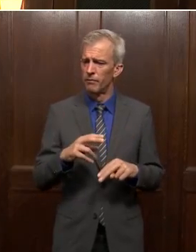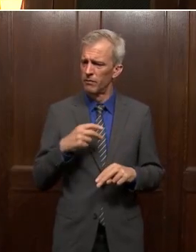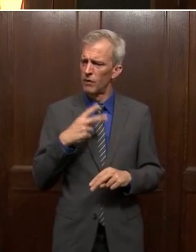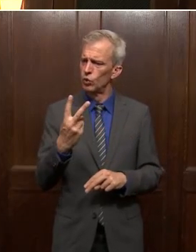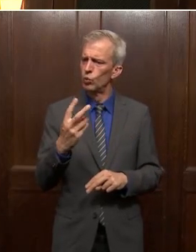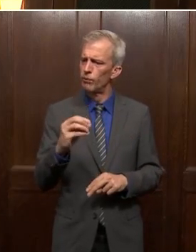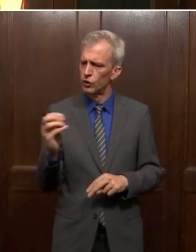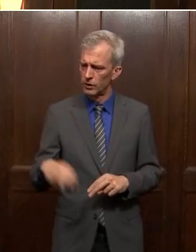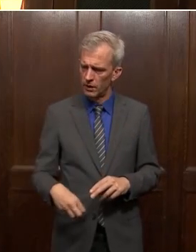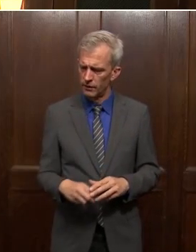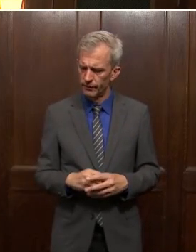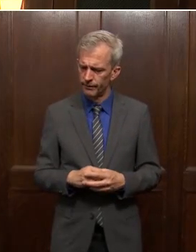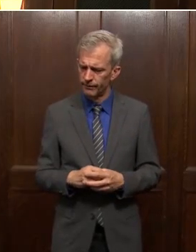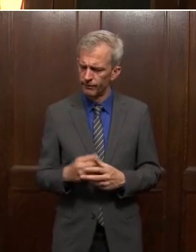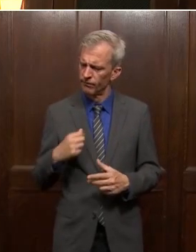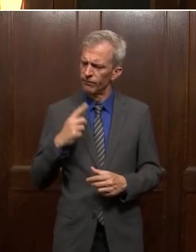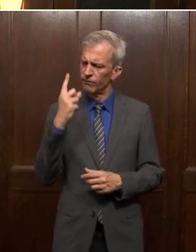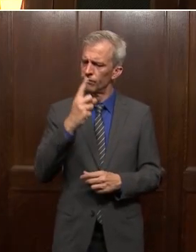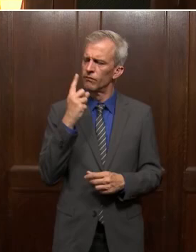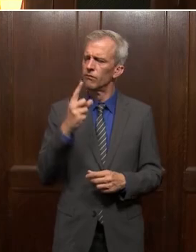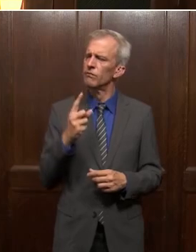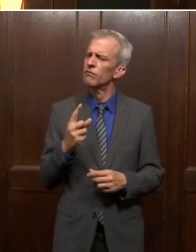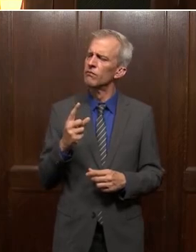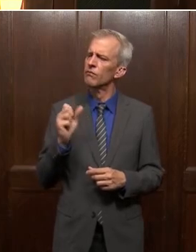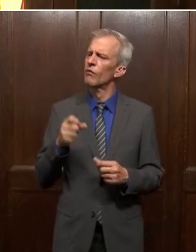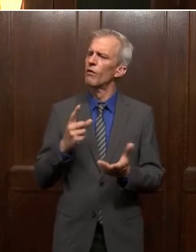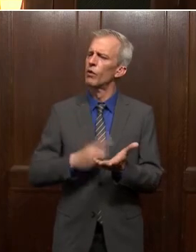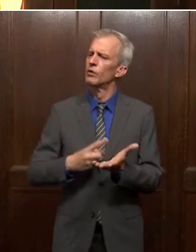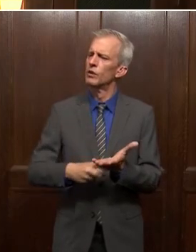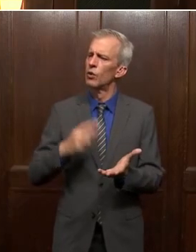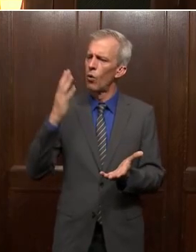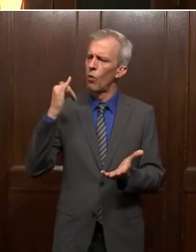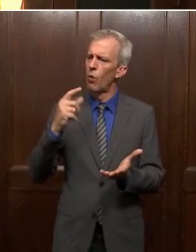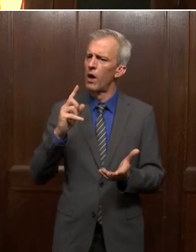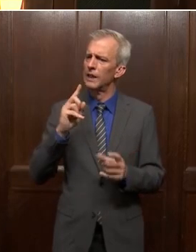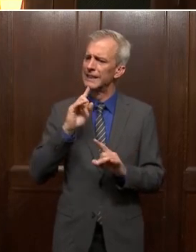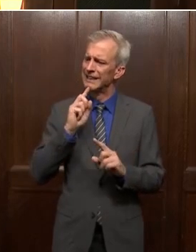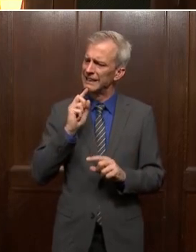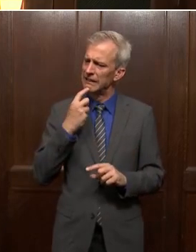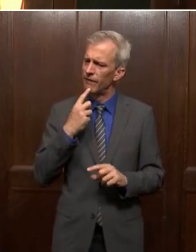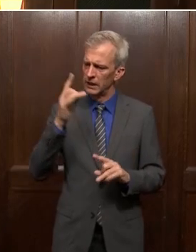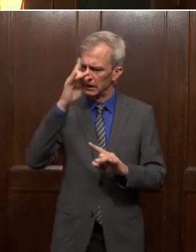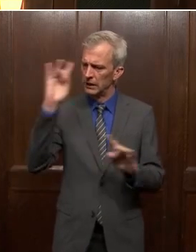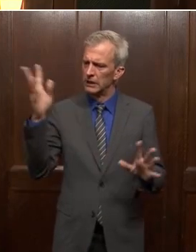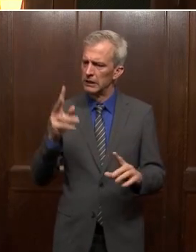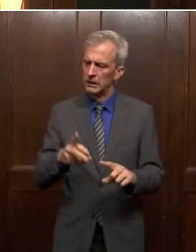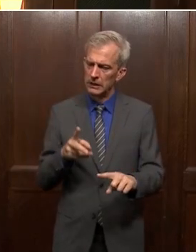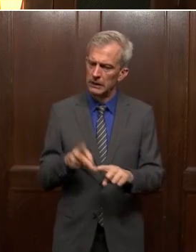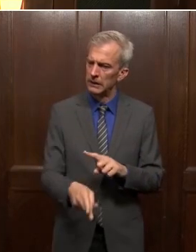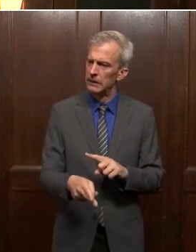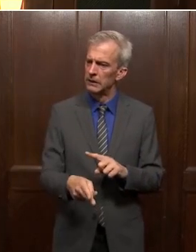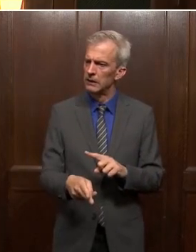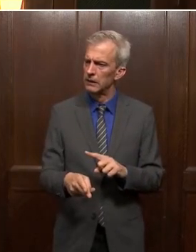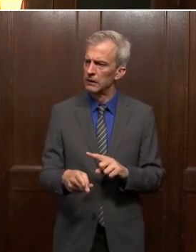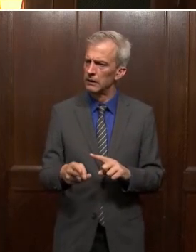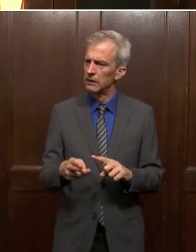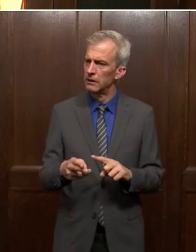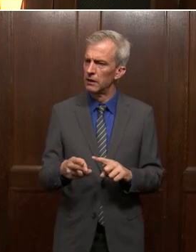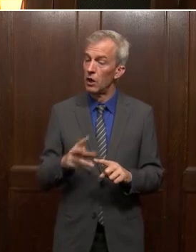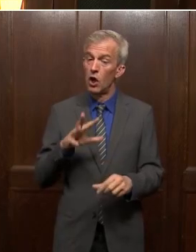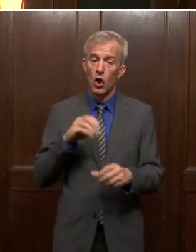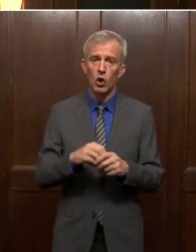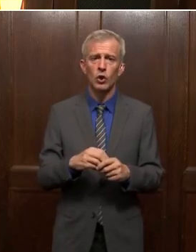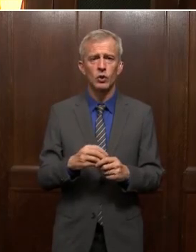2%. I'm wondering if you could discuss why such severe budget steps are needed, including thousands